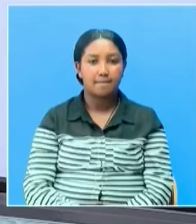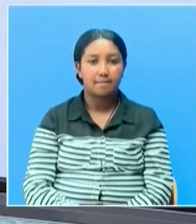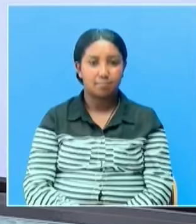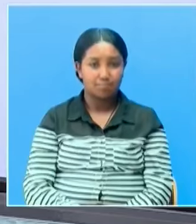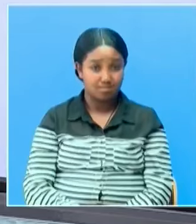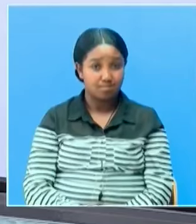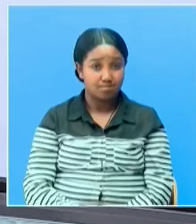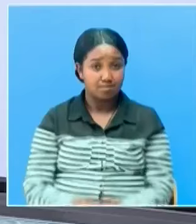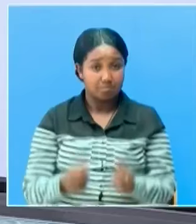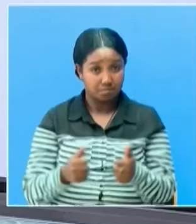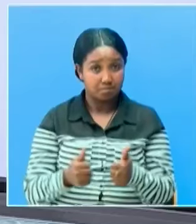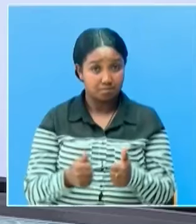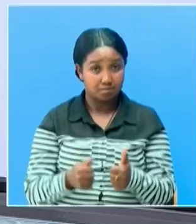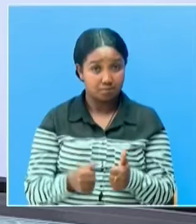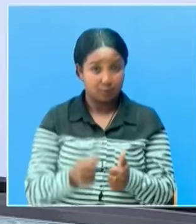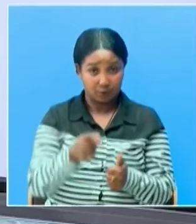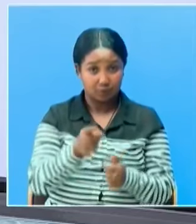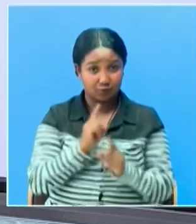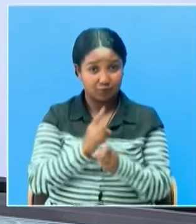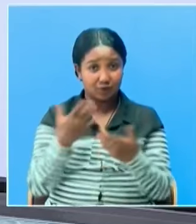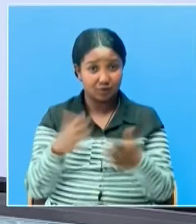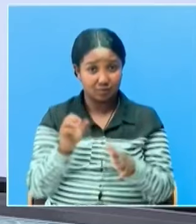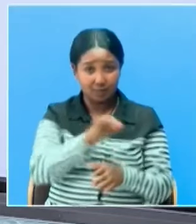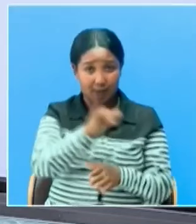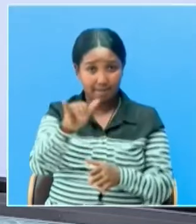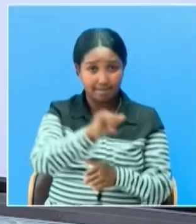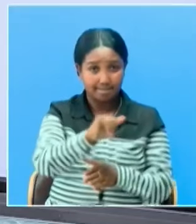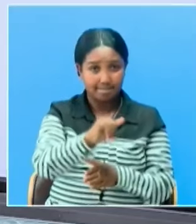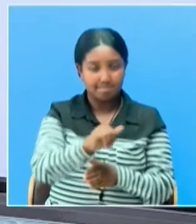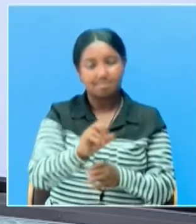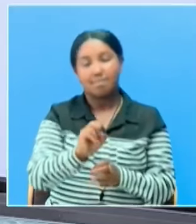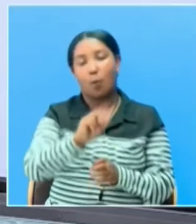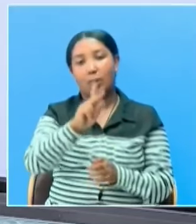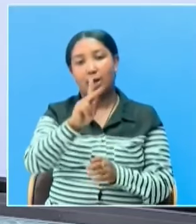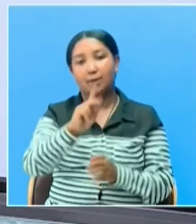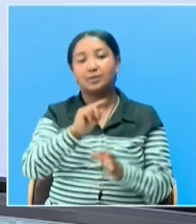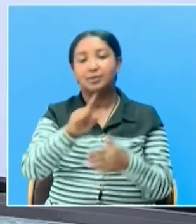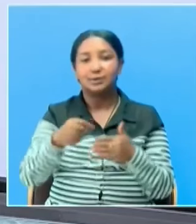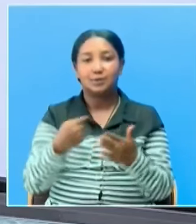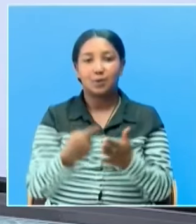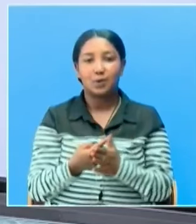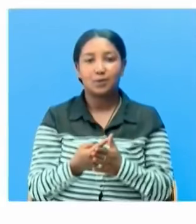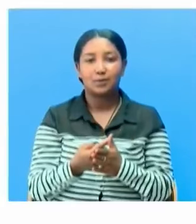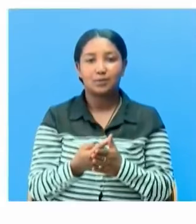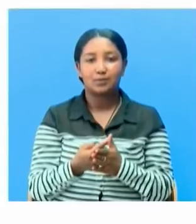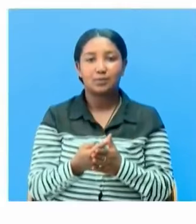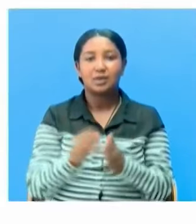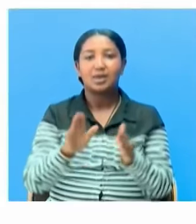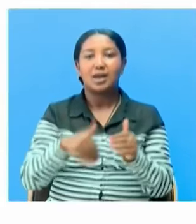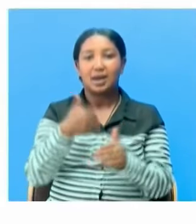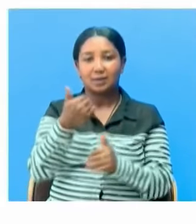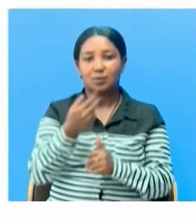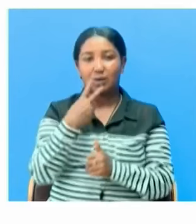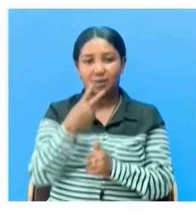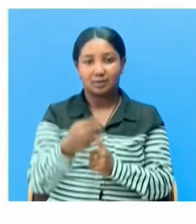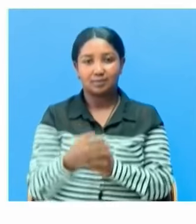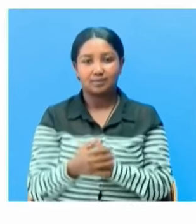Nice student. I hope you got me. Nice. So, let's give you the next one.